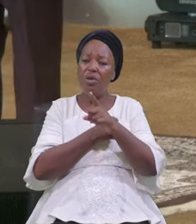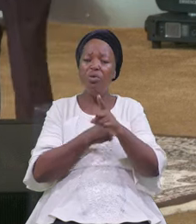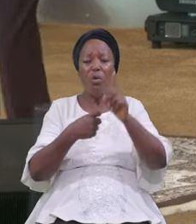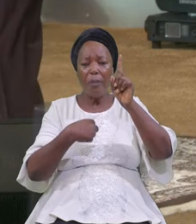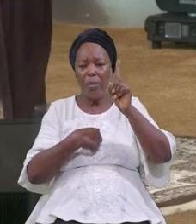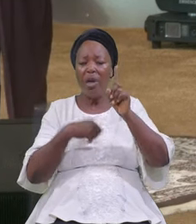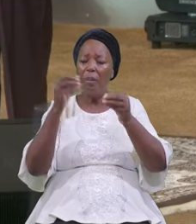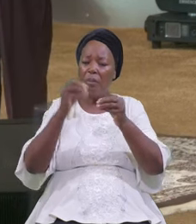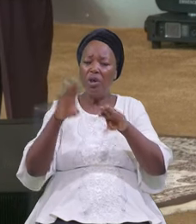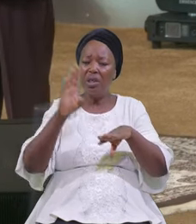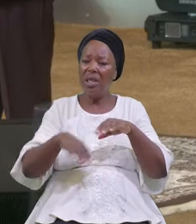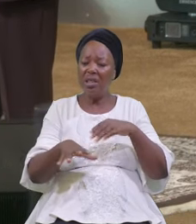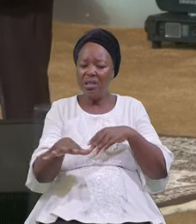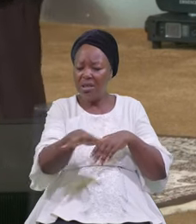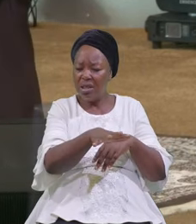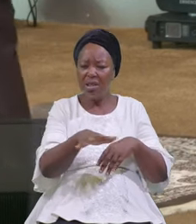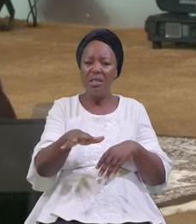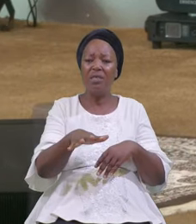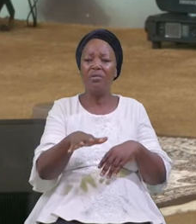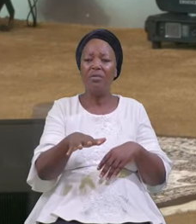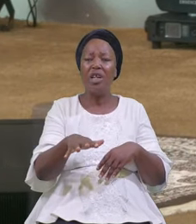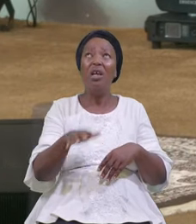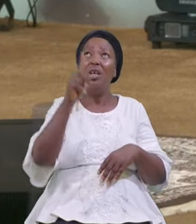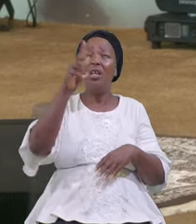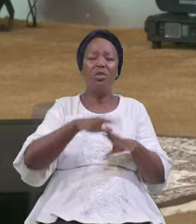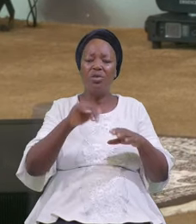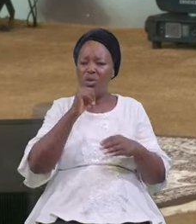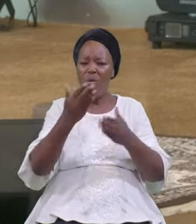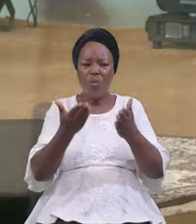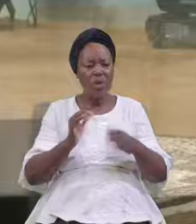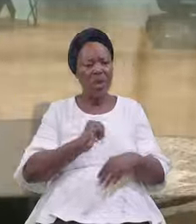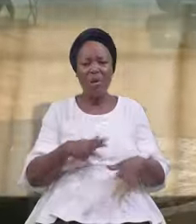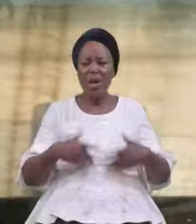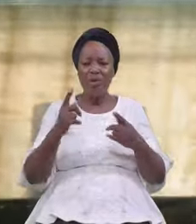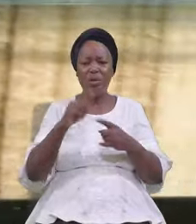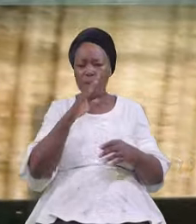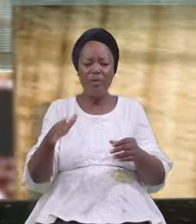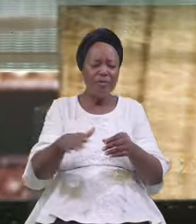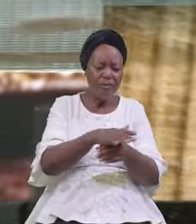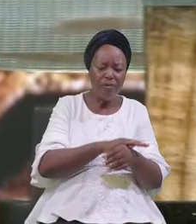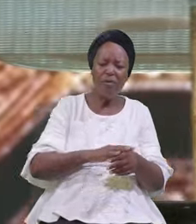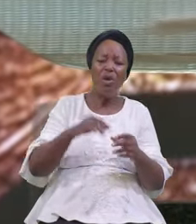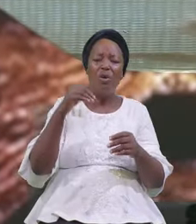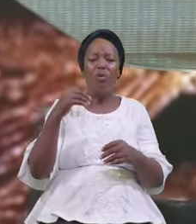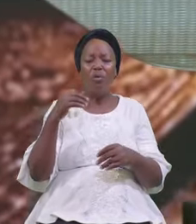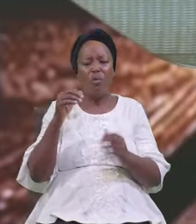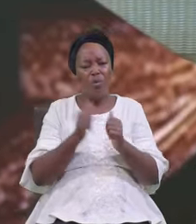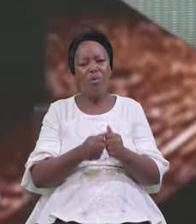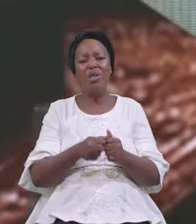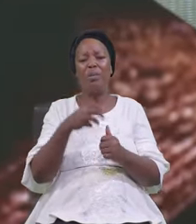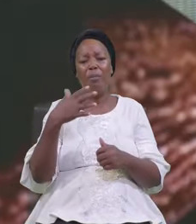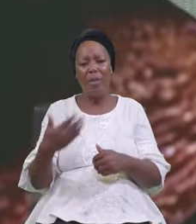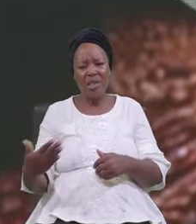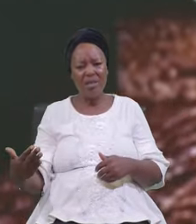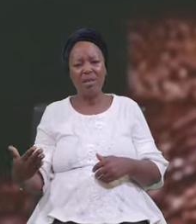than these? He doesn't want our lives to be totally filled with material things. Seek ye